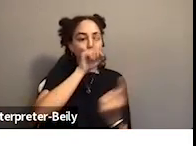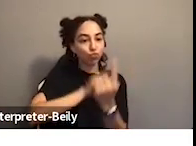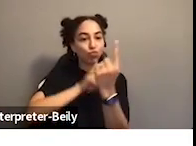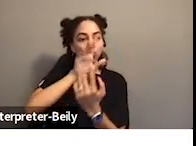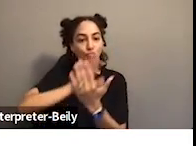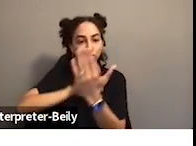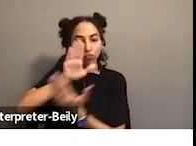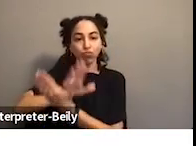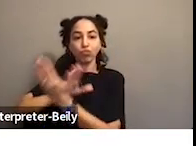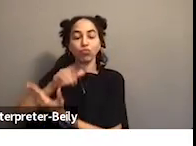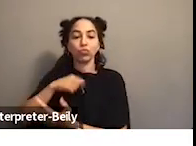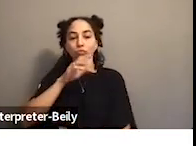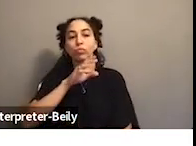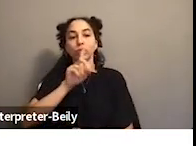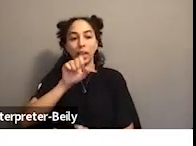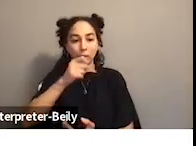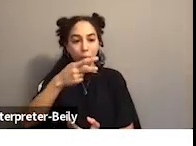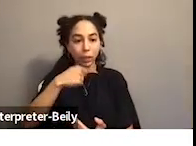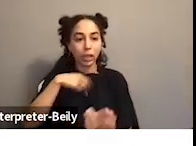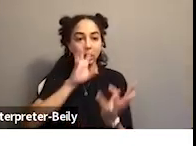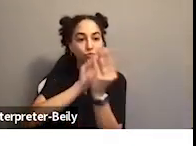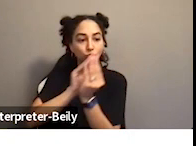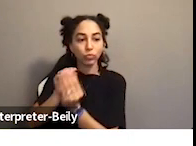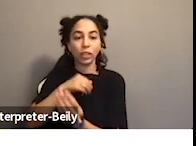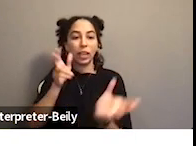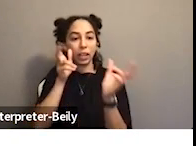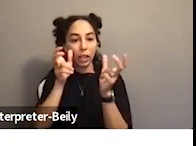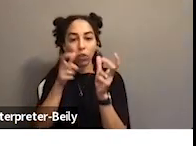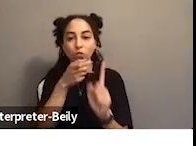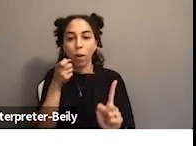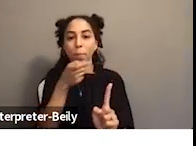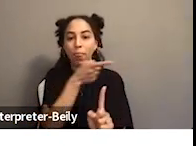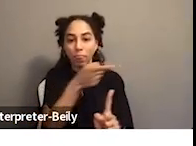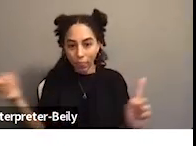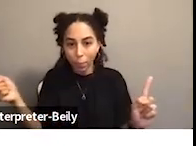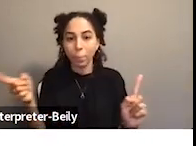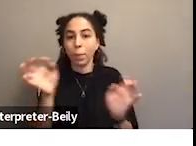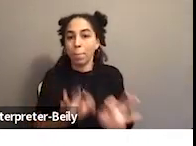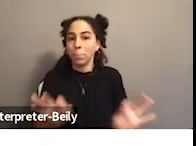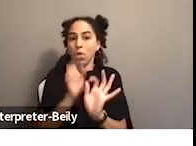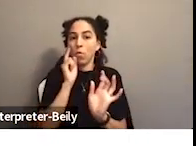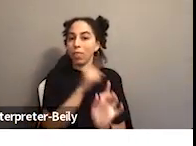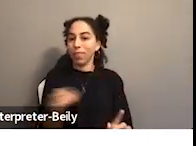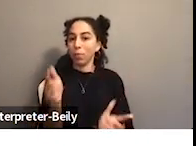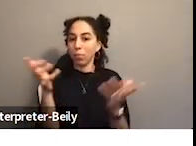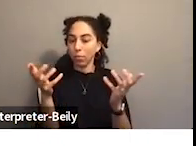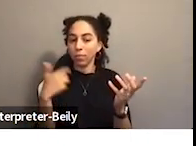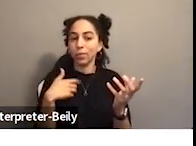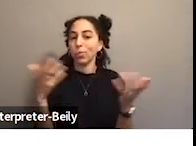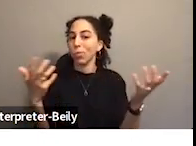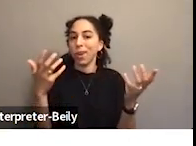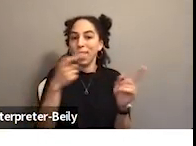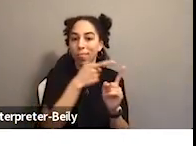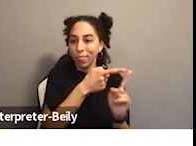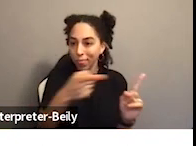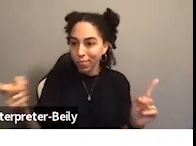with direct support professionals, and really hear from them. What is important to them? What are the things that help keep